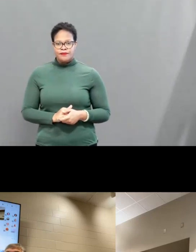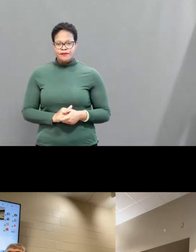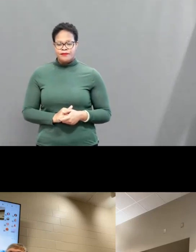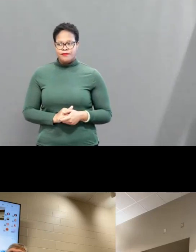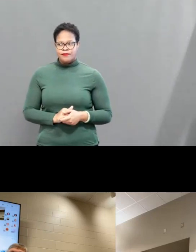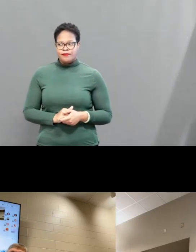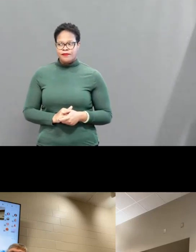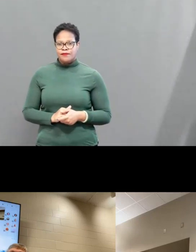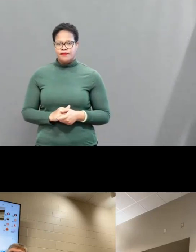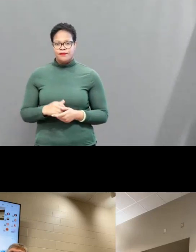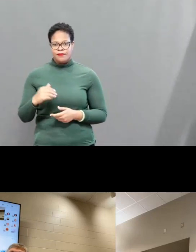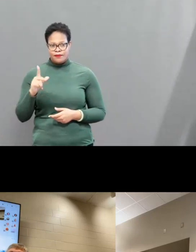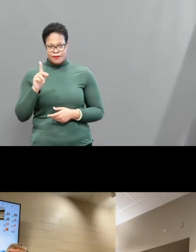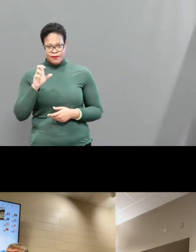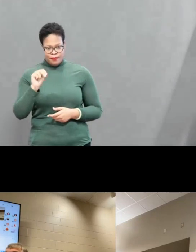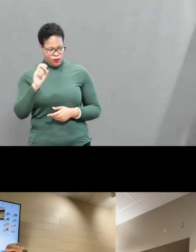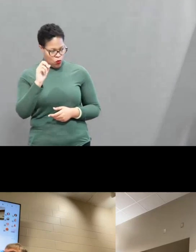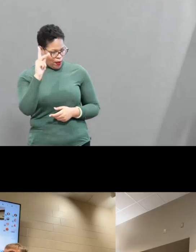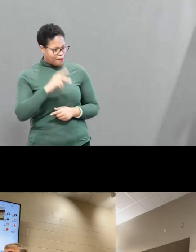Okay.